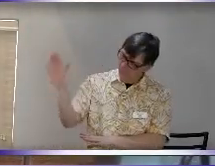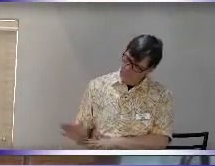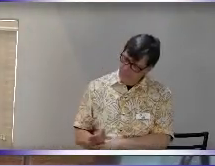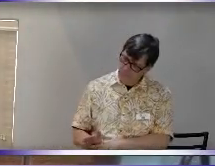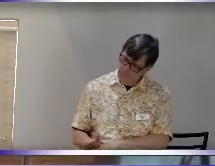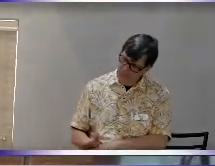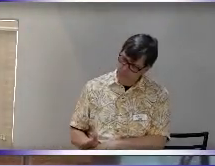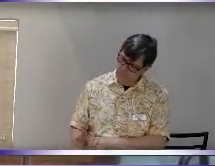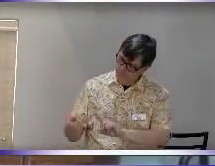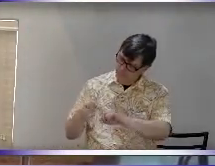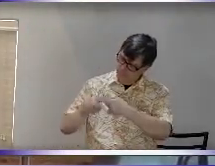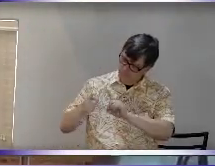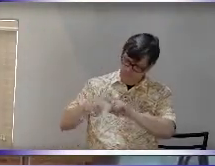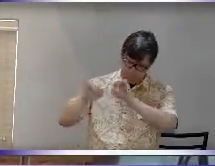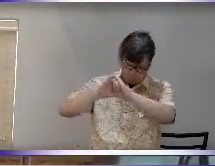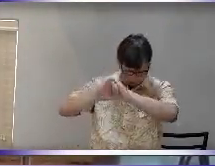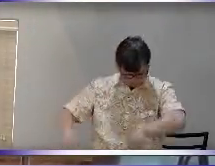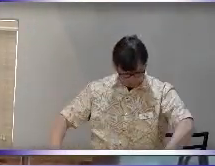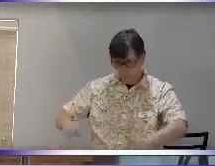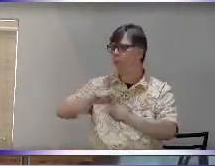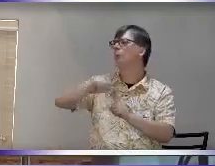know, nothing wrong,